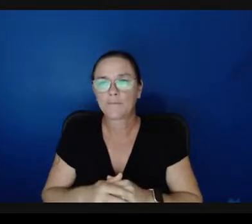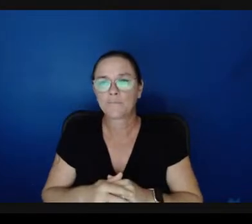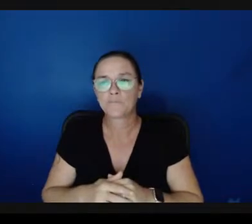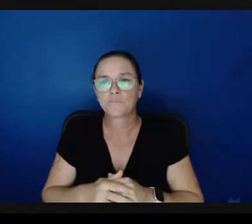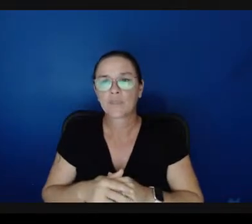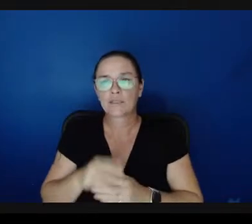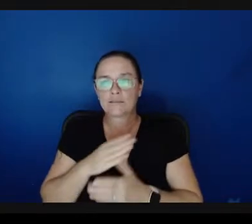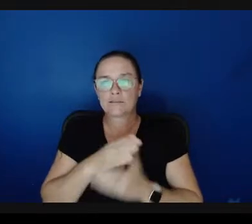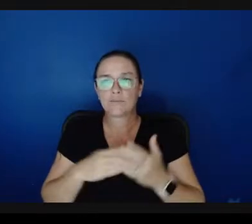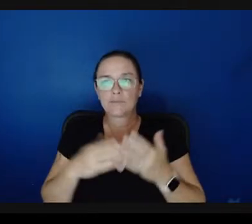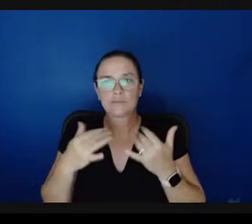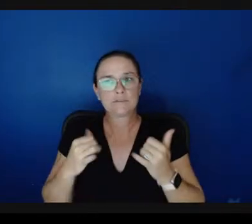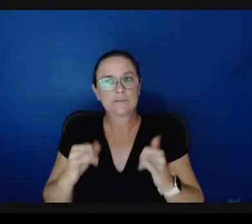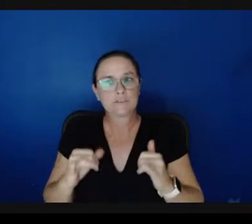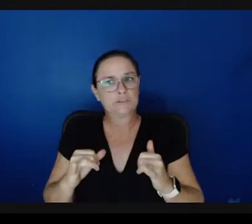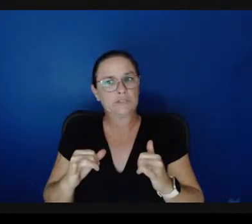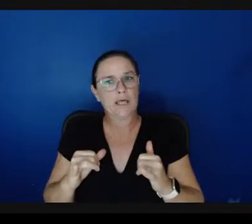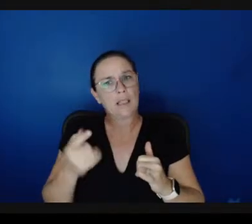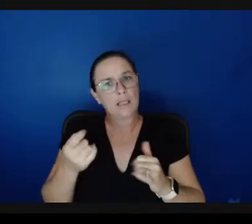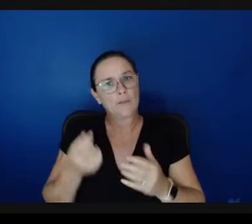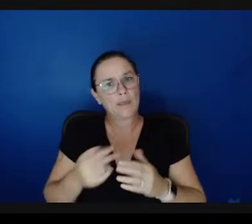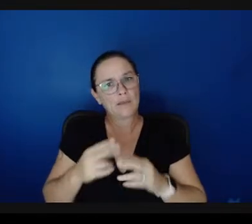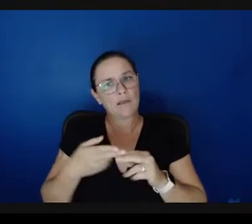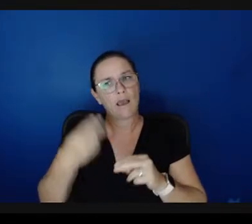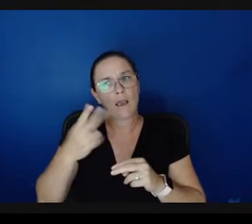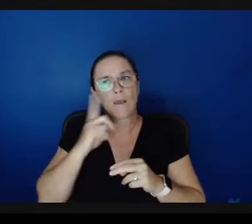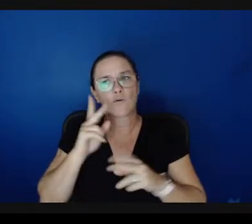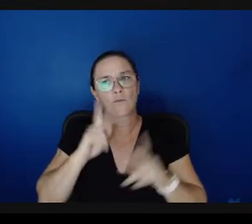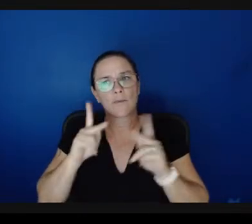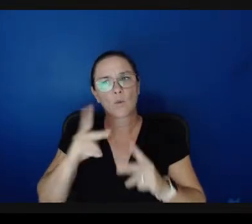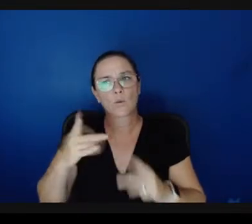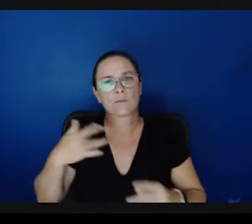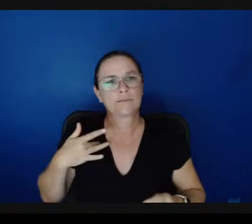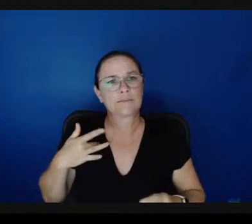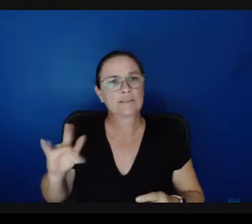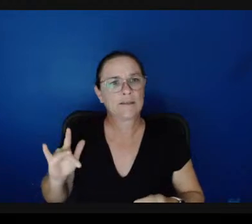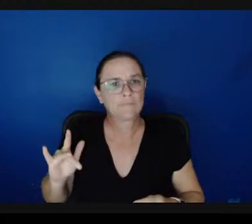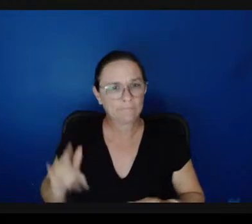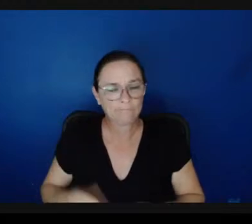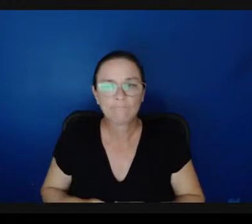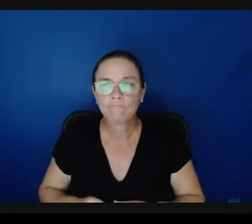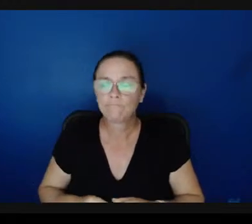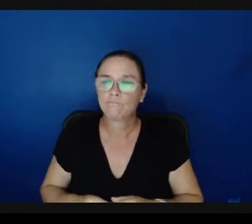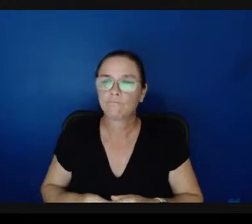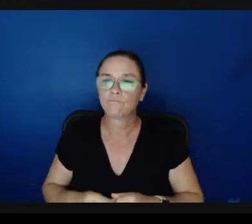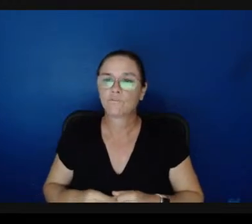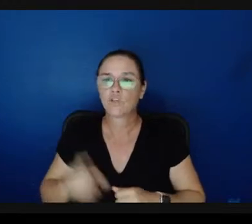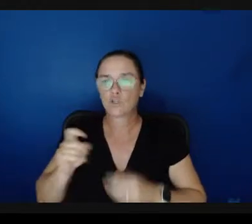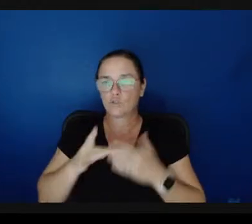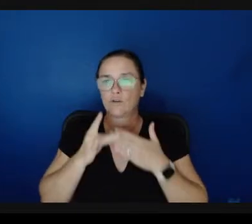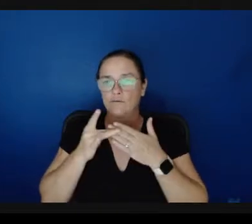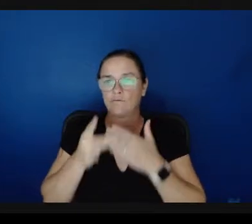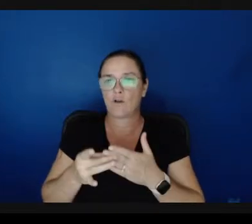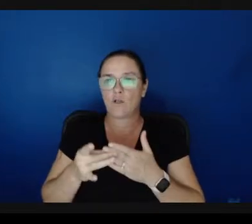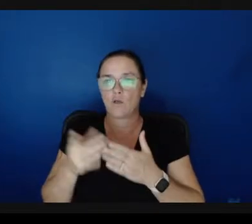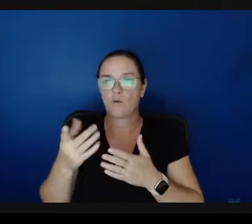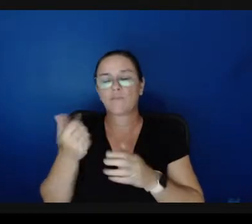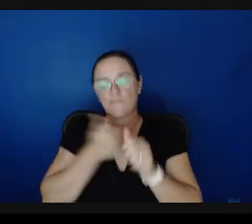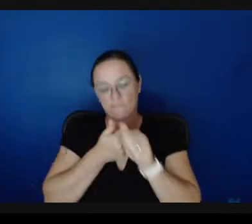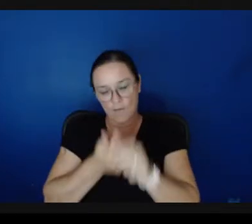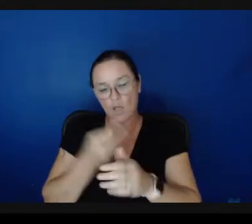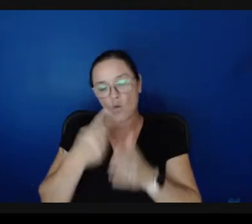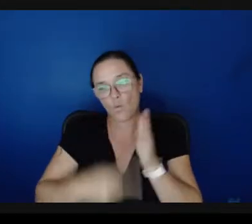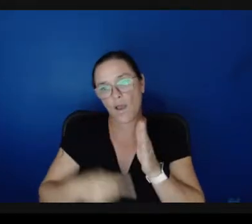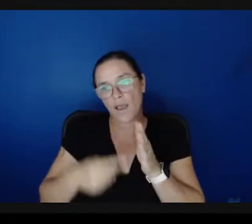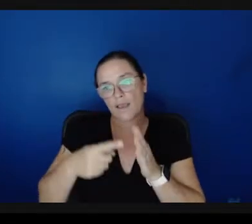considerable, and anyone who's sensitive should take the precautions and follow the guidance of the national park if you're in those closest